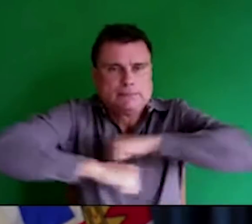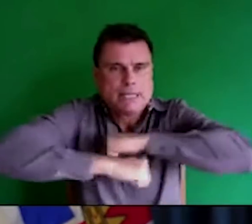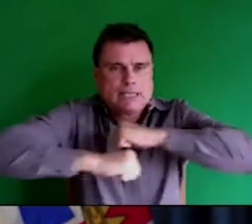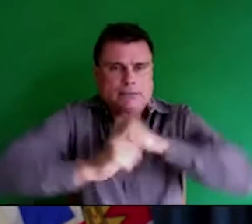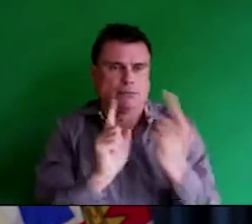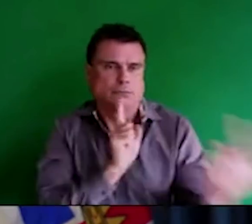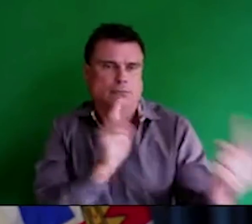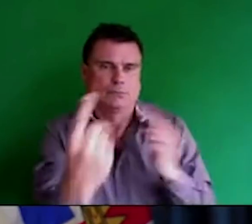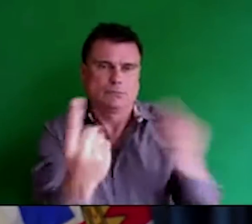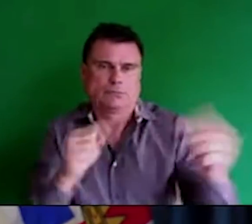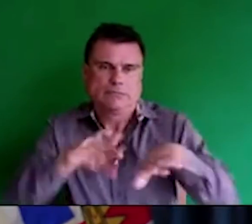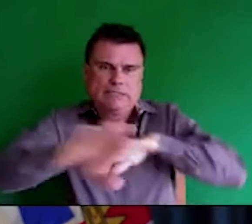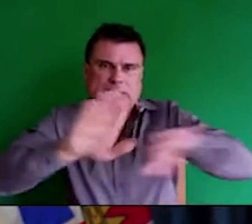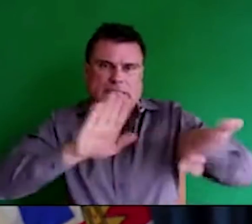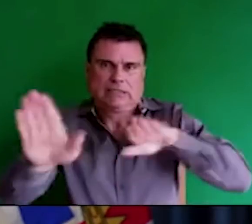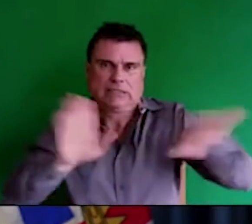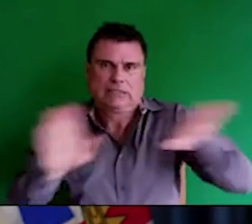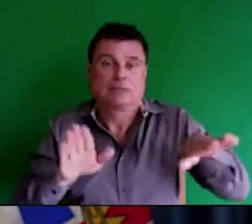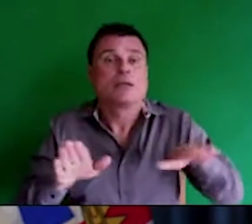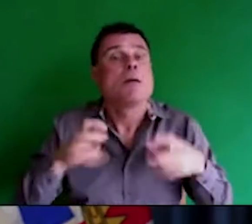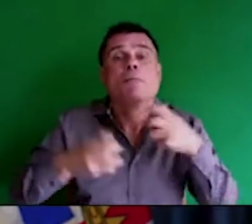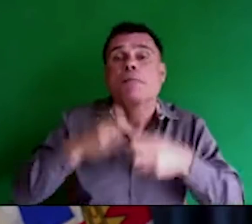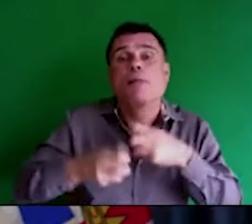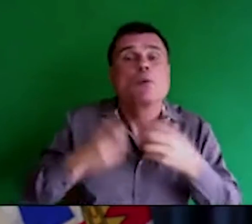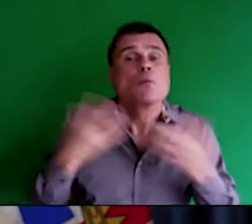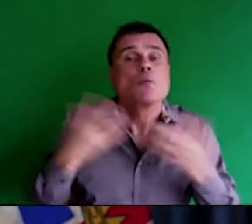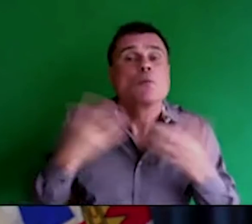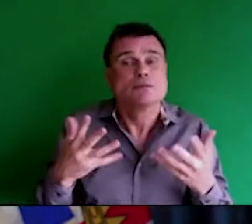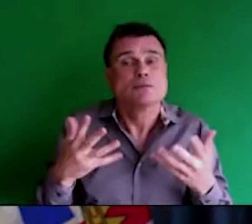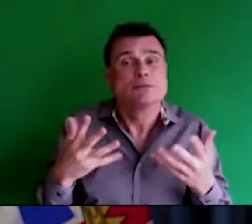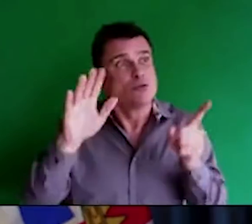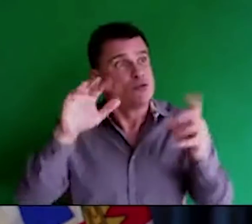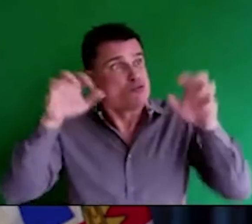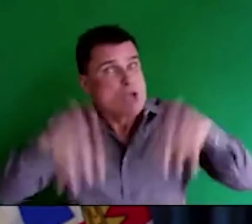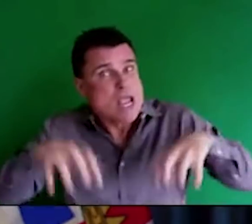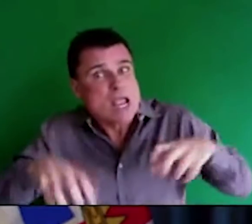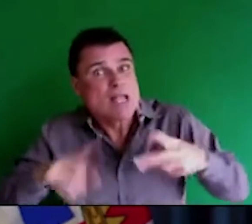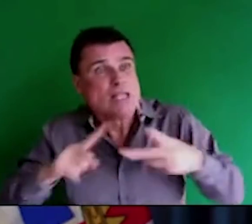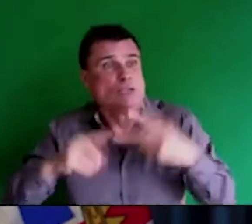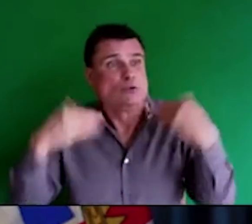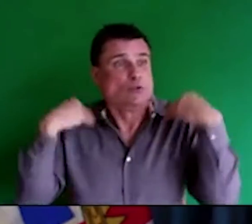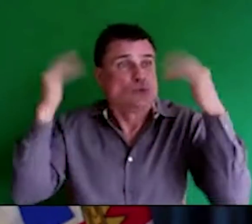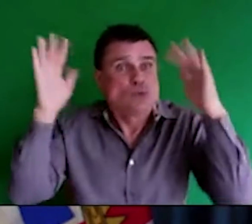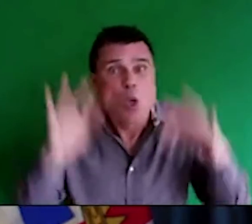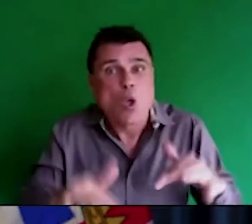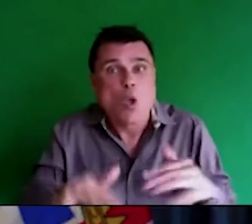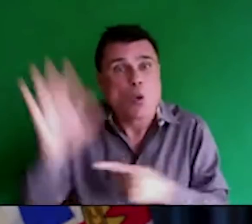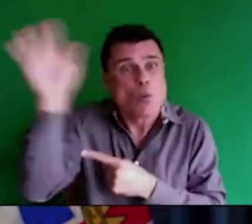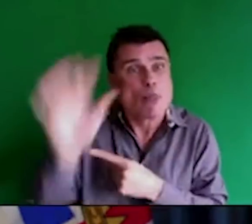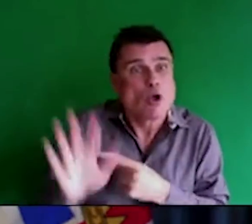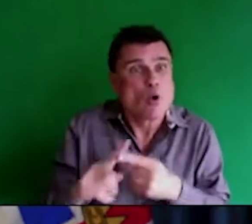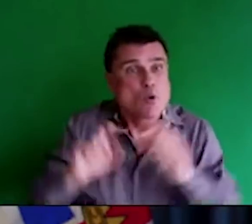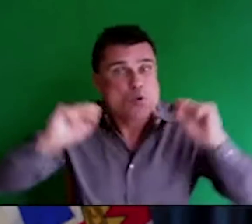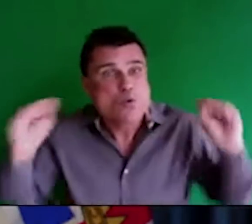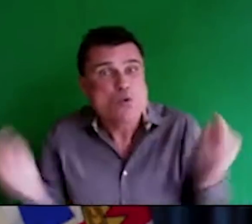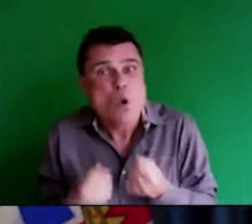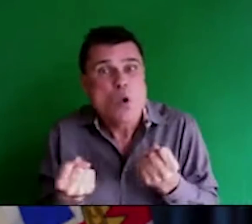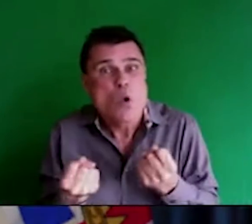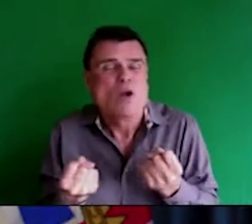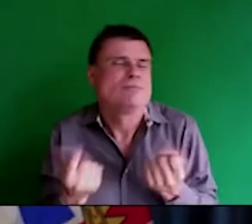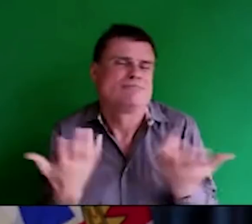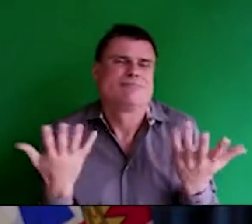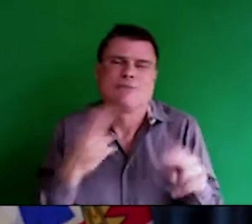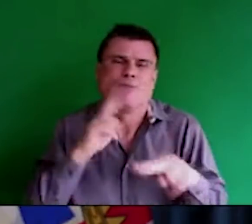the south and of course snow and cold in other parts of British Columbia, we're going to find ourselves going indoors more frequently.